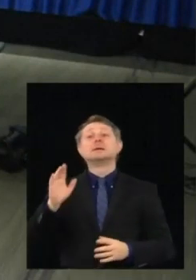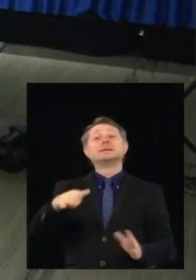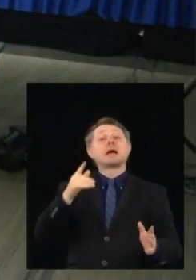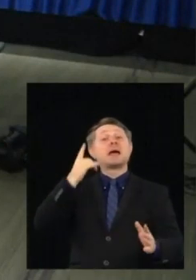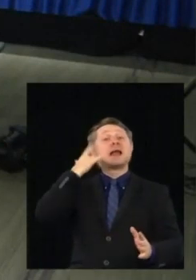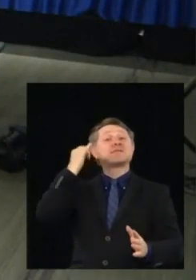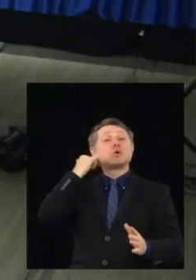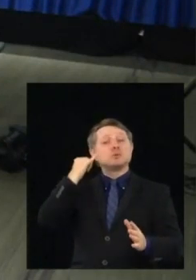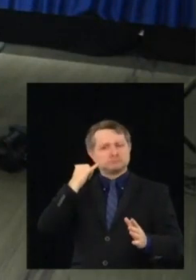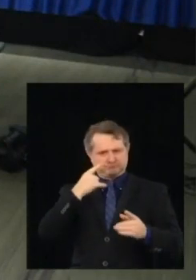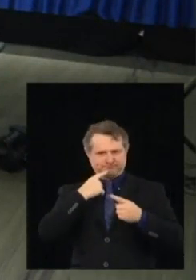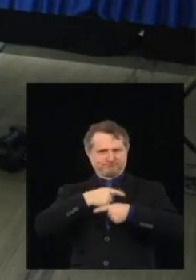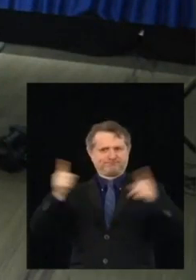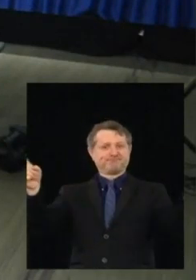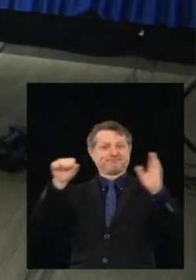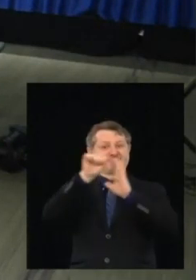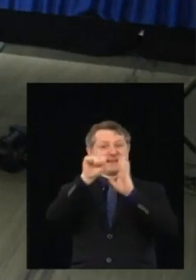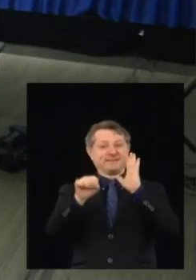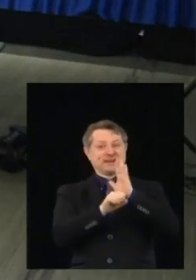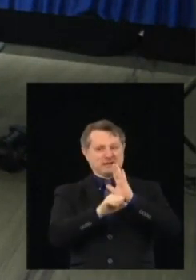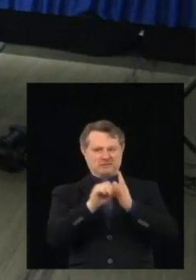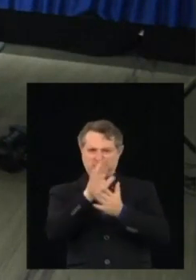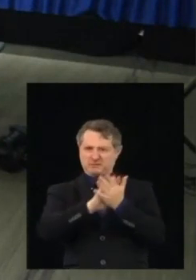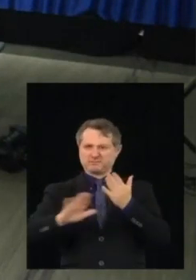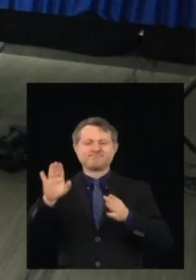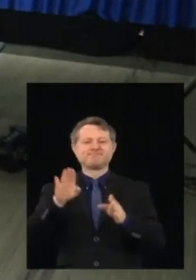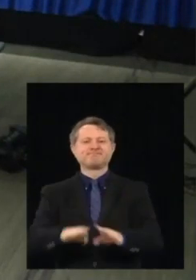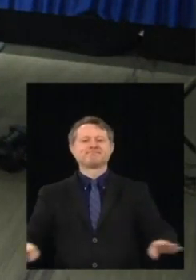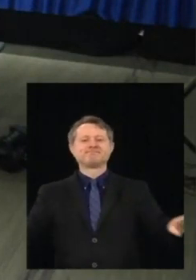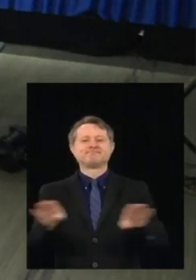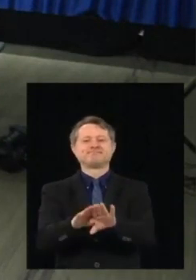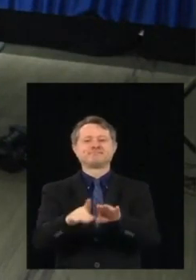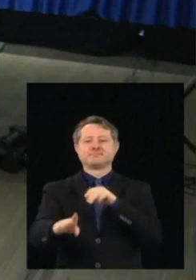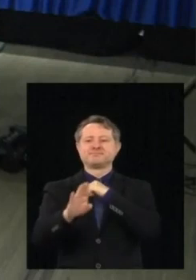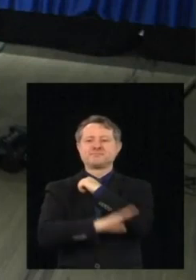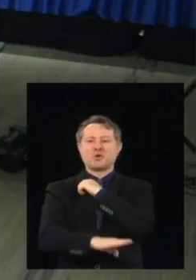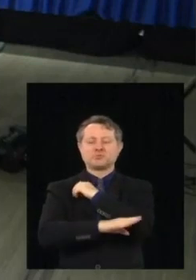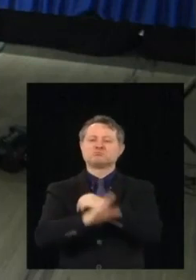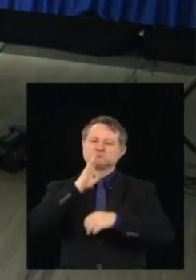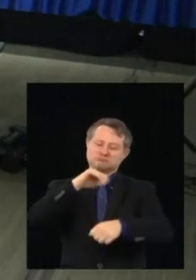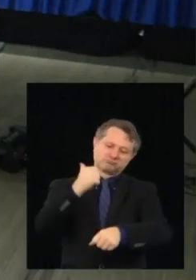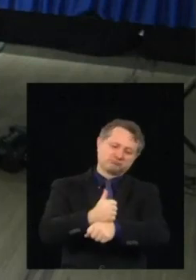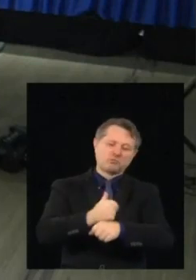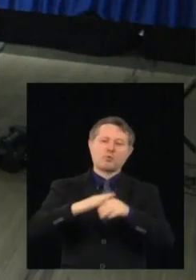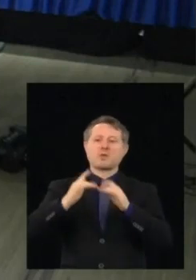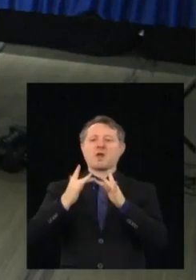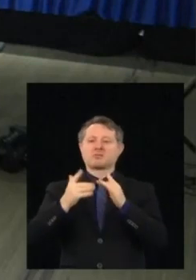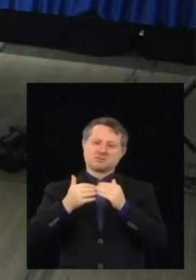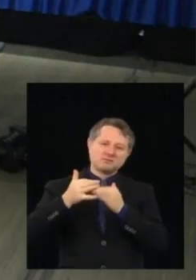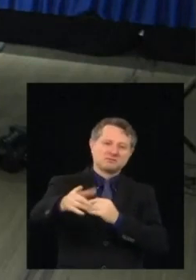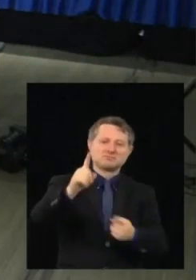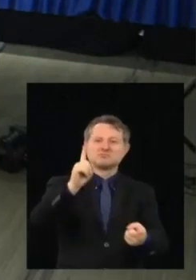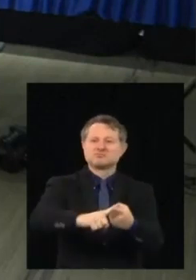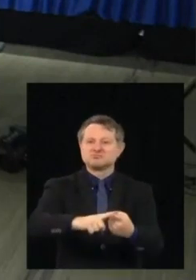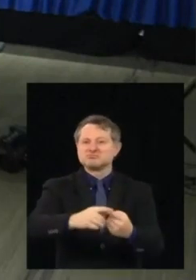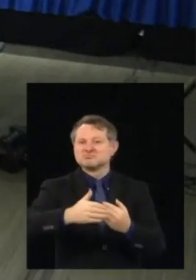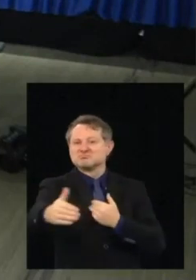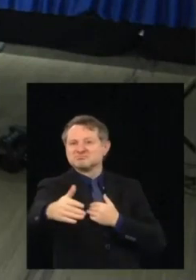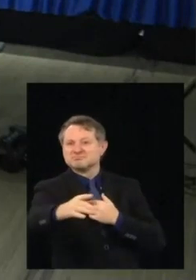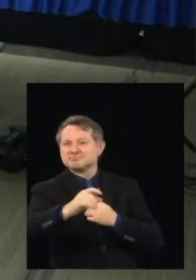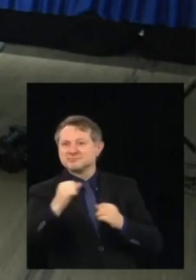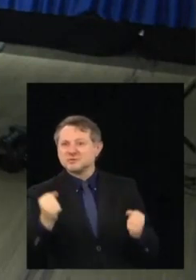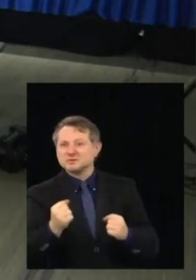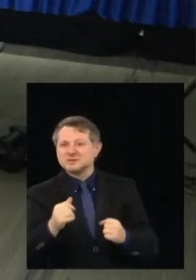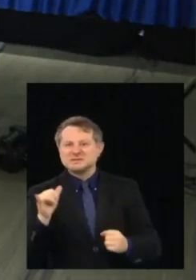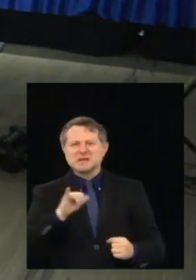and they will be all online at least until January. So given that New York has a similar structure, do you see us following suit with Suny